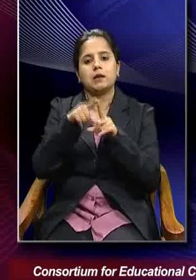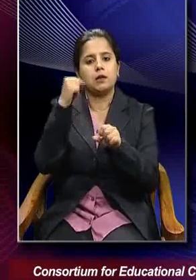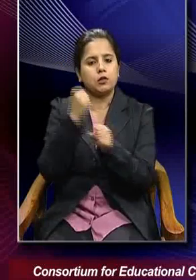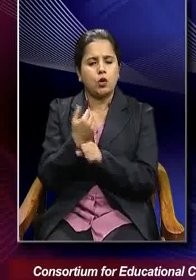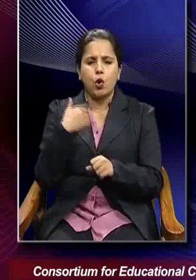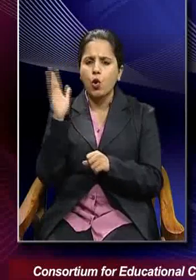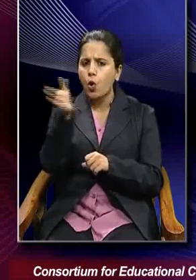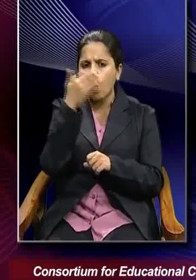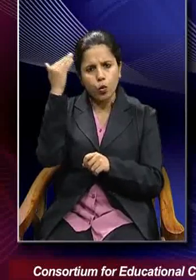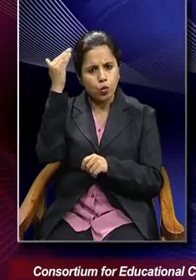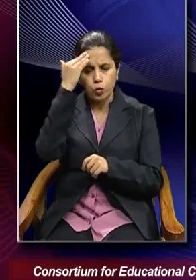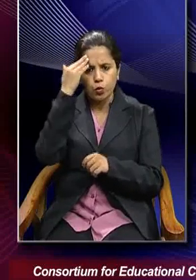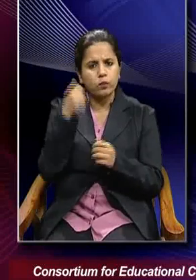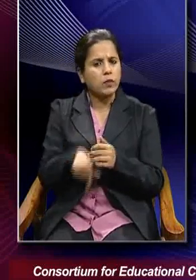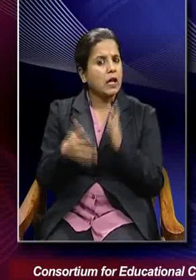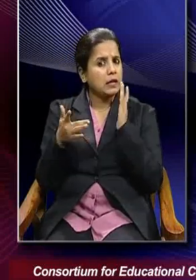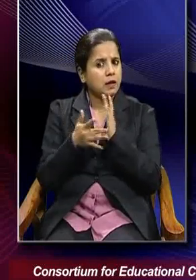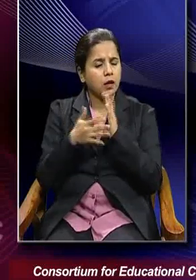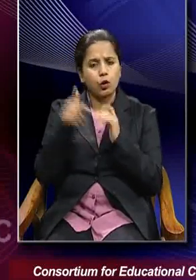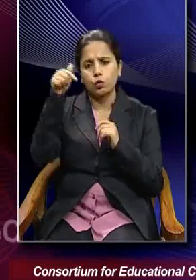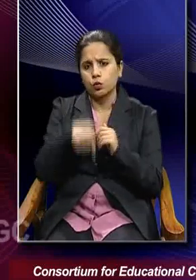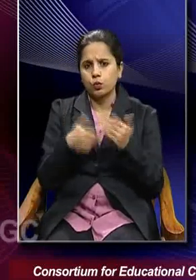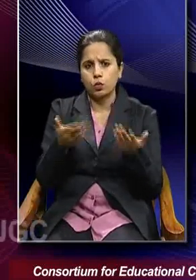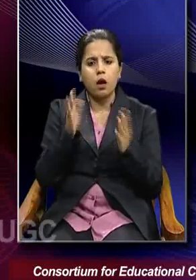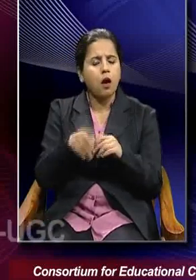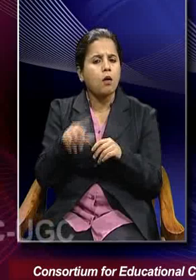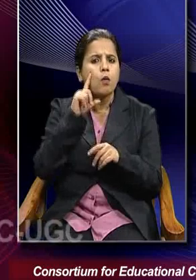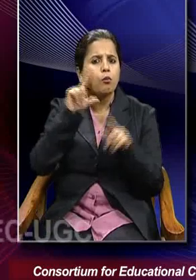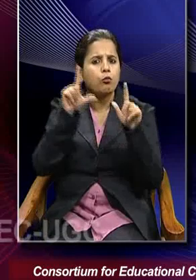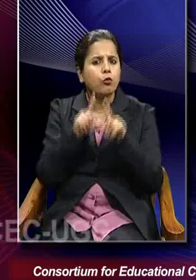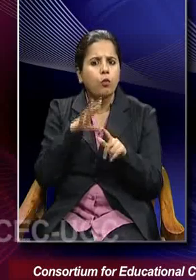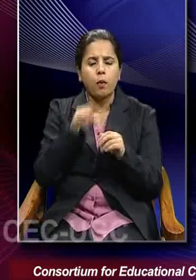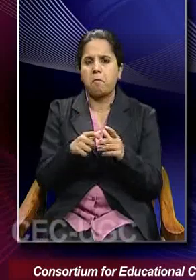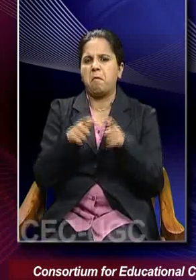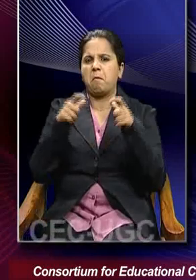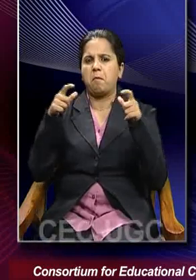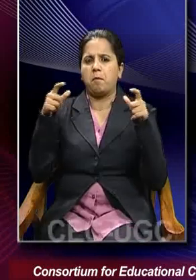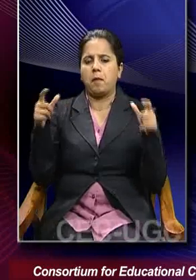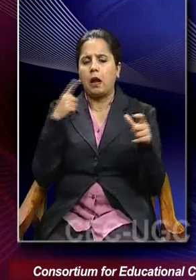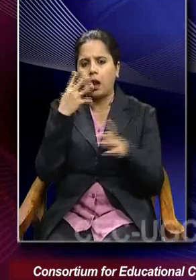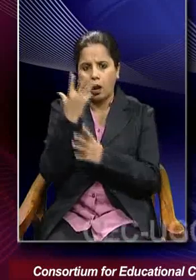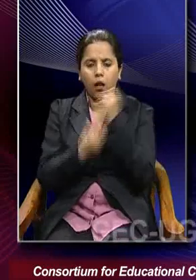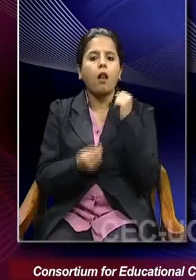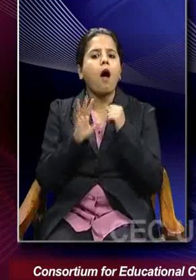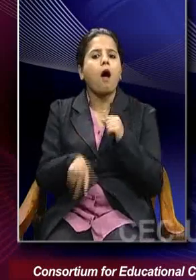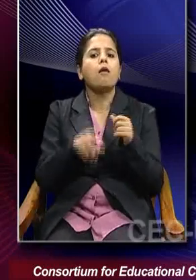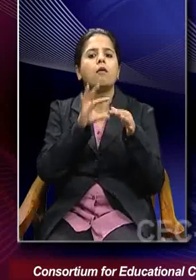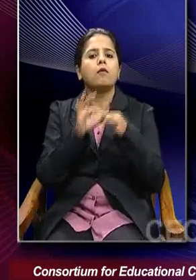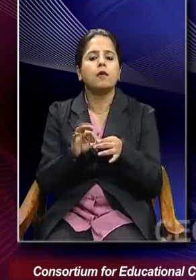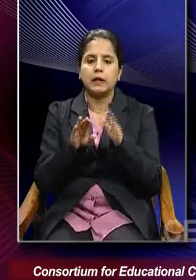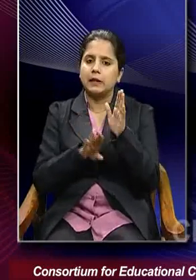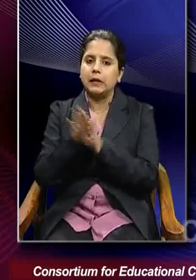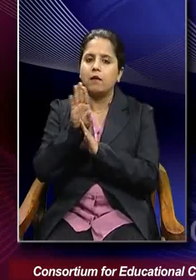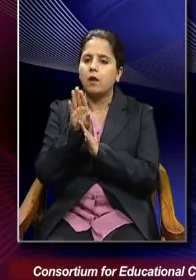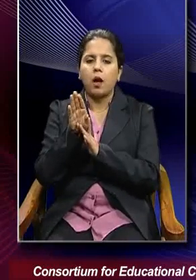all know that technology today has witnessed a giant leap with reference to